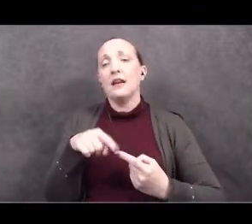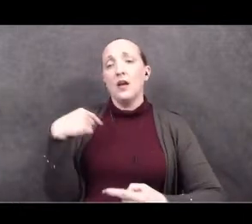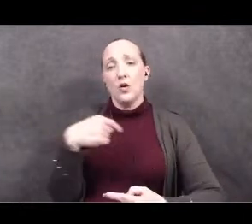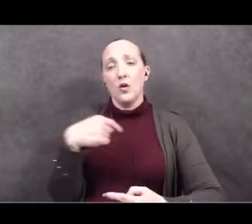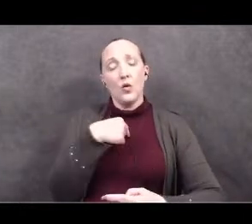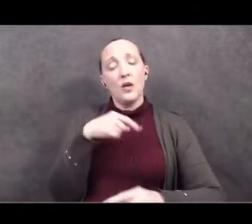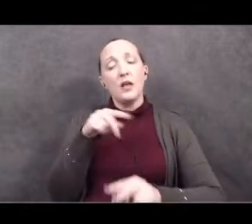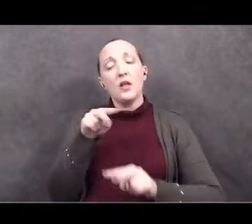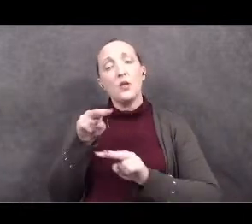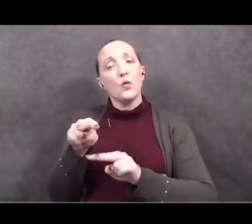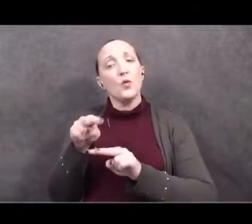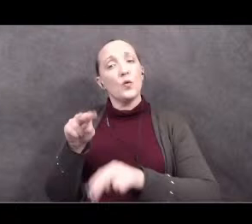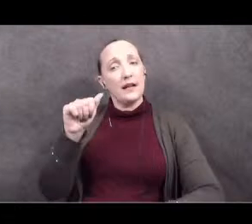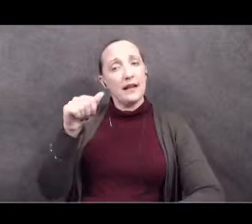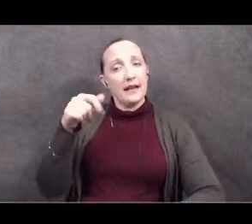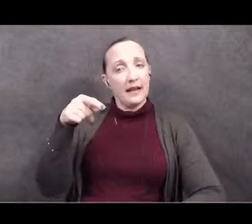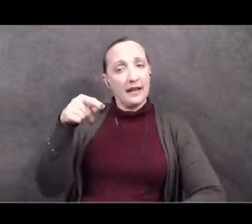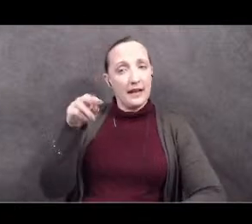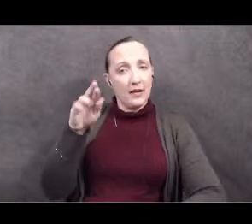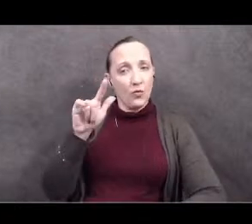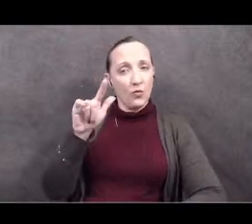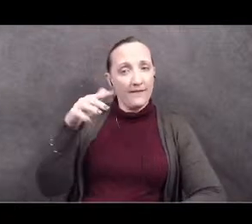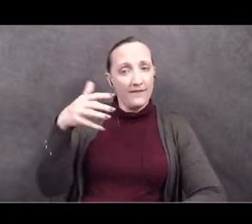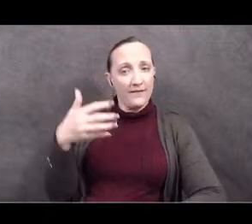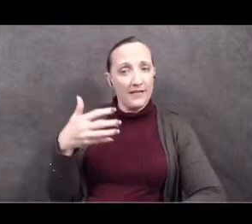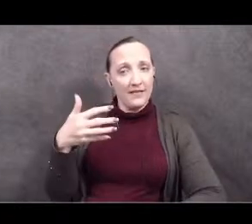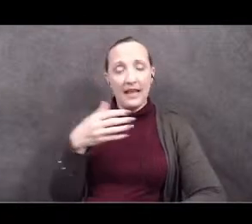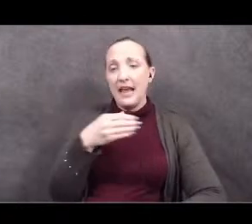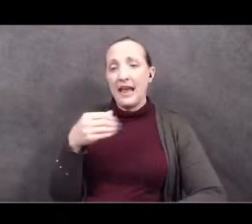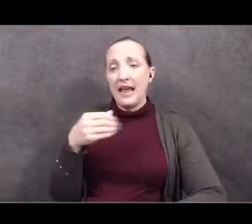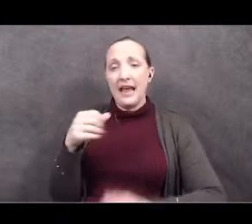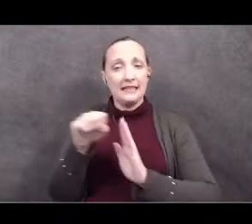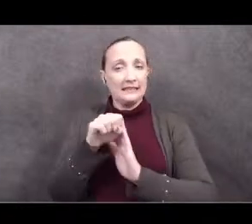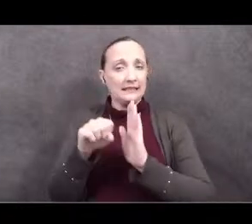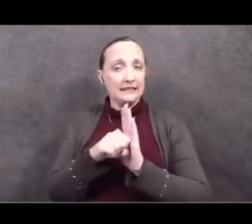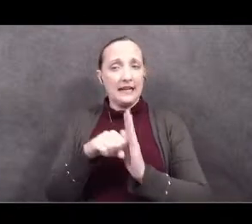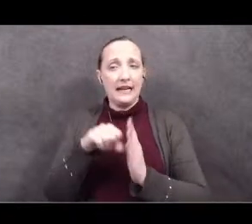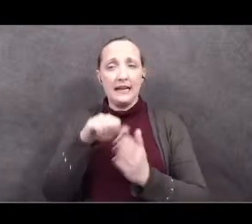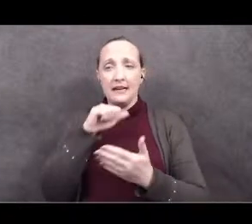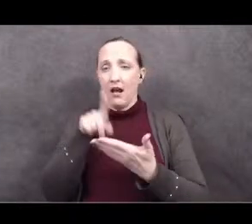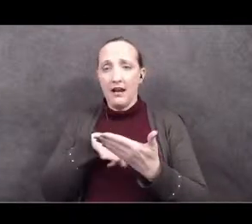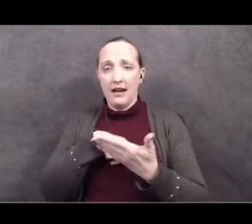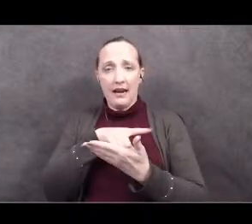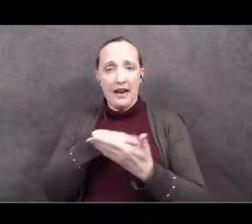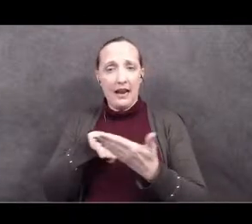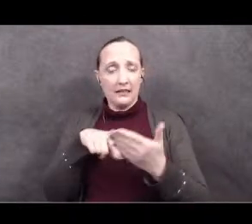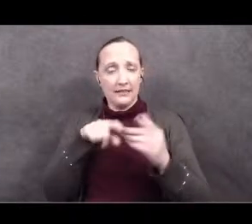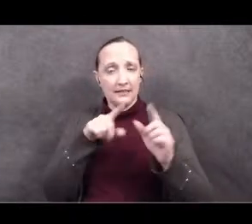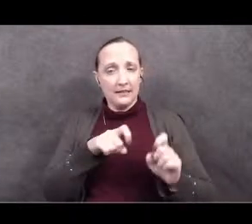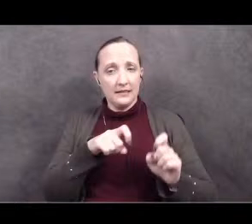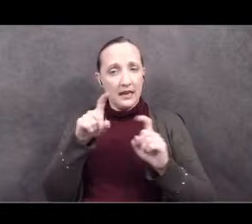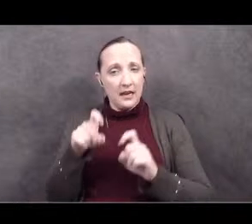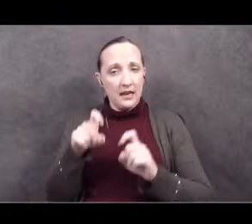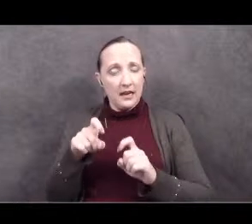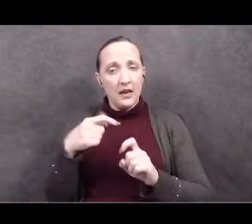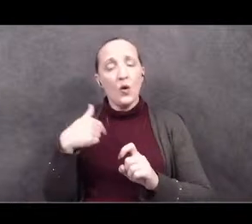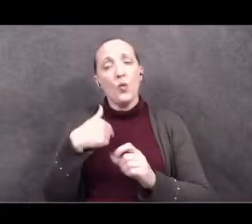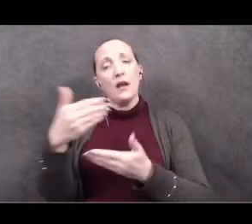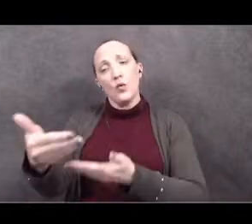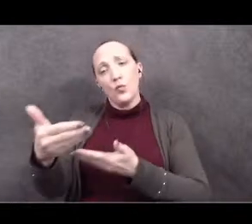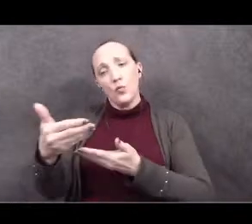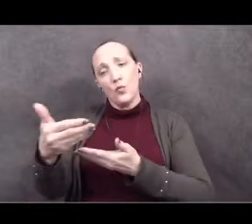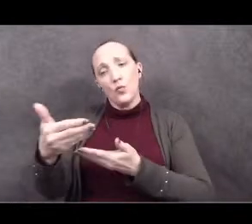April 5th and the state will not cancel testing we are bringing our students back